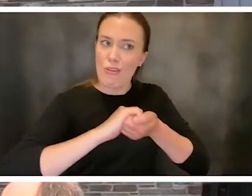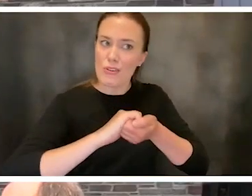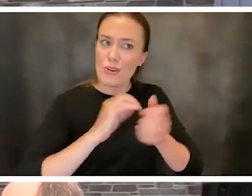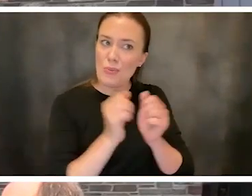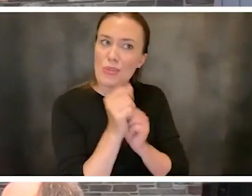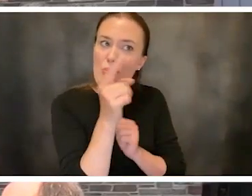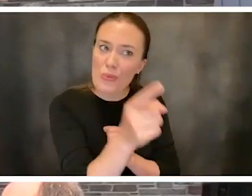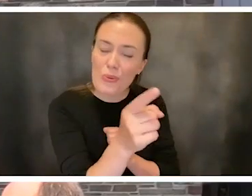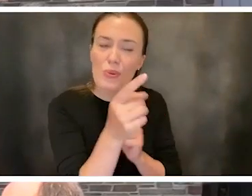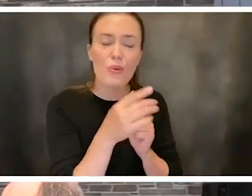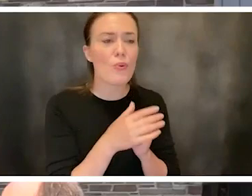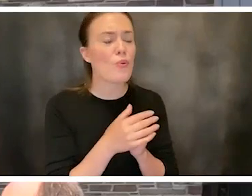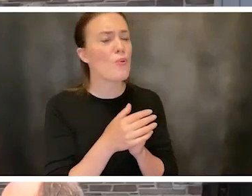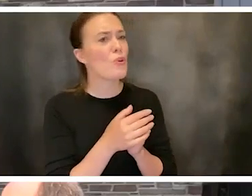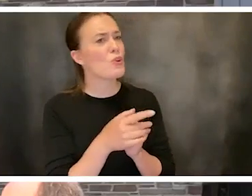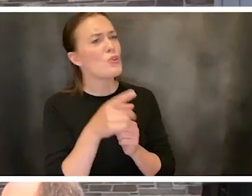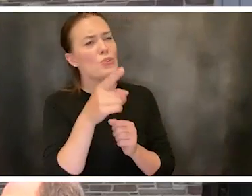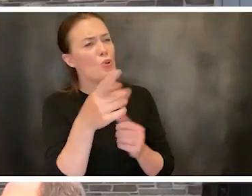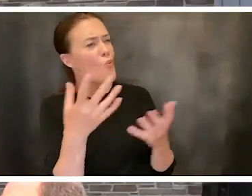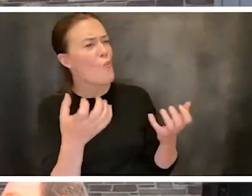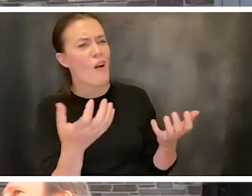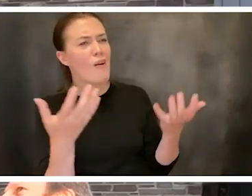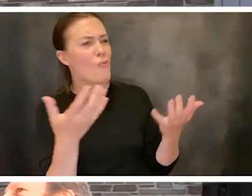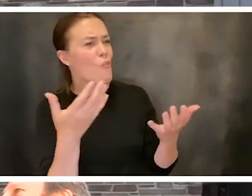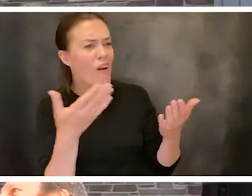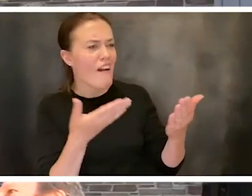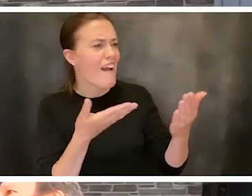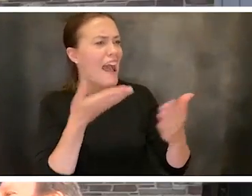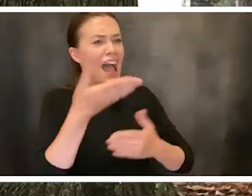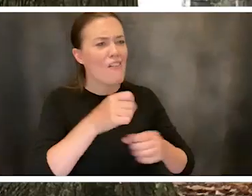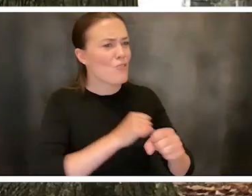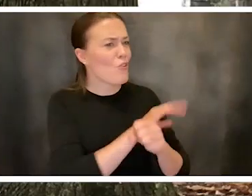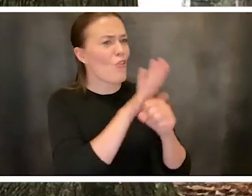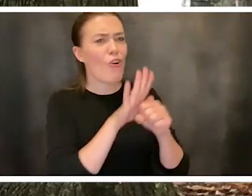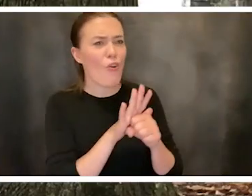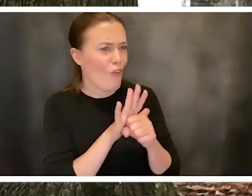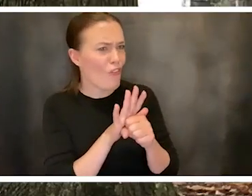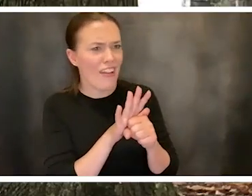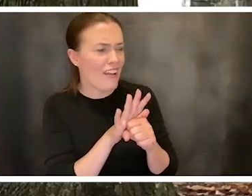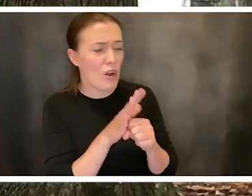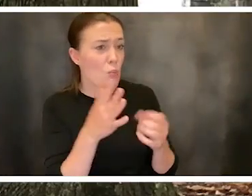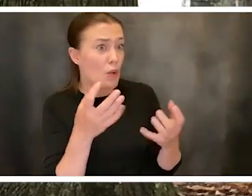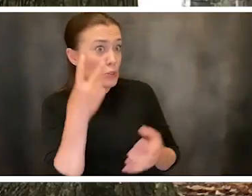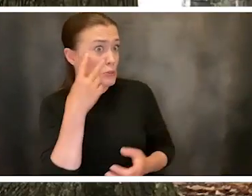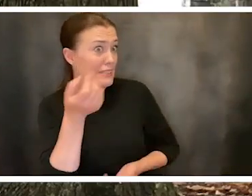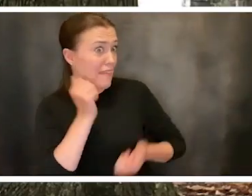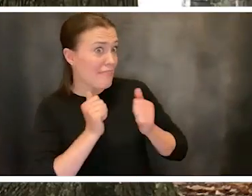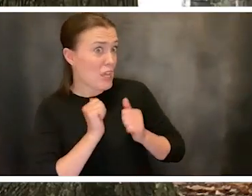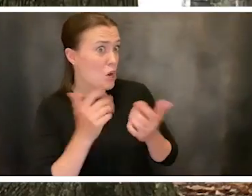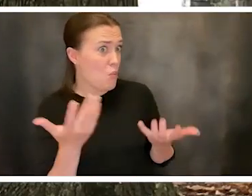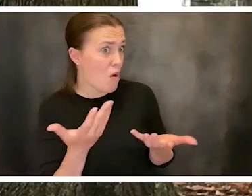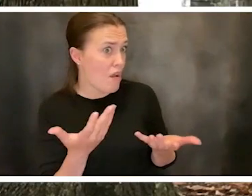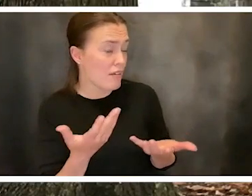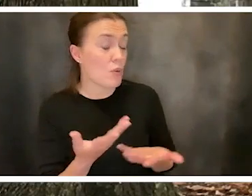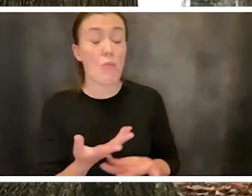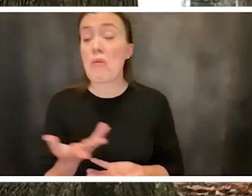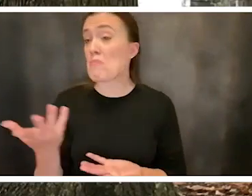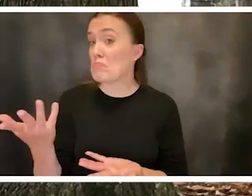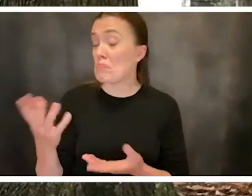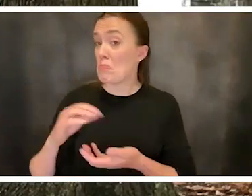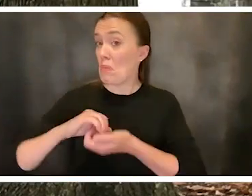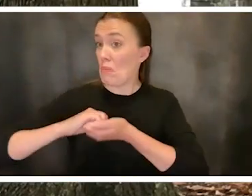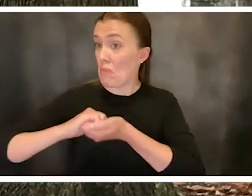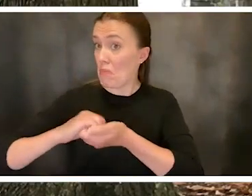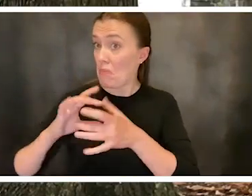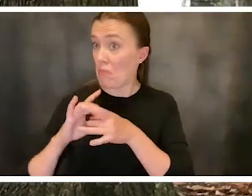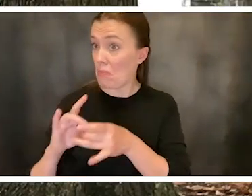do as we come out of this? What are things you'd love to collaborate on? As far as collaboration goes, you know, we're pretty much open to